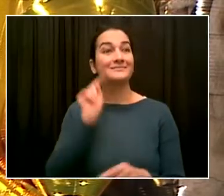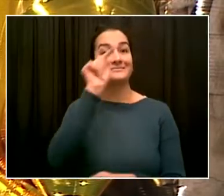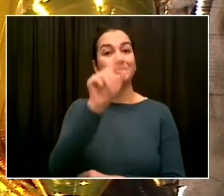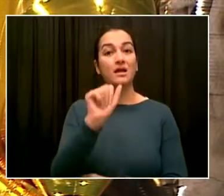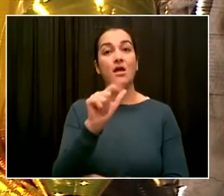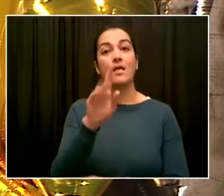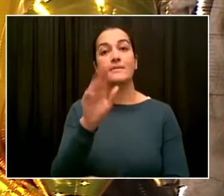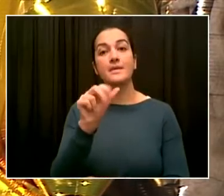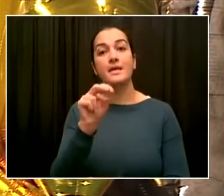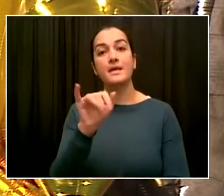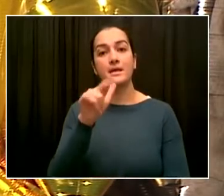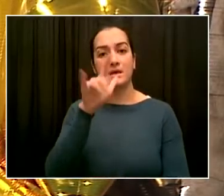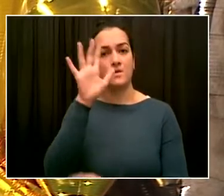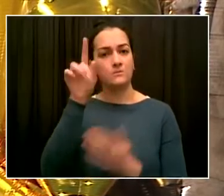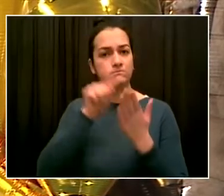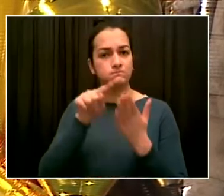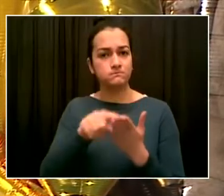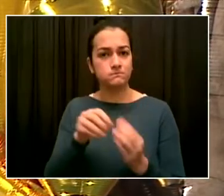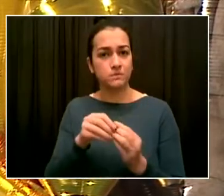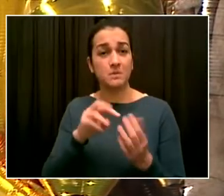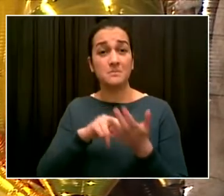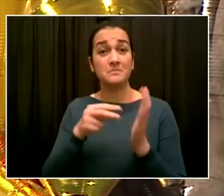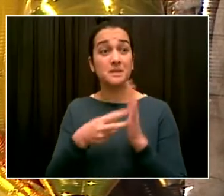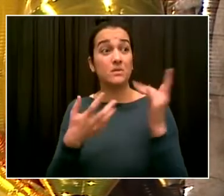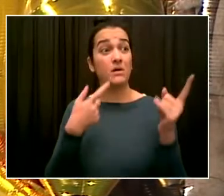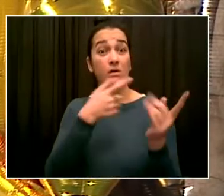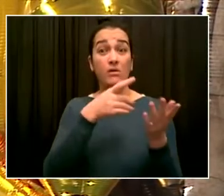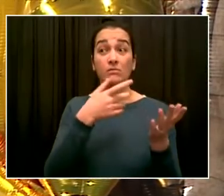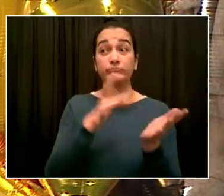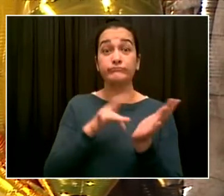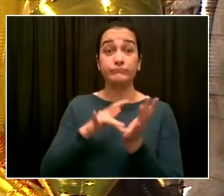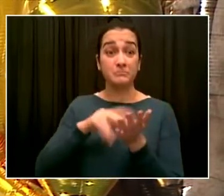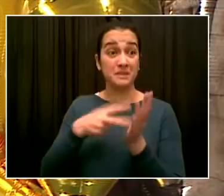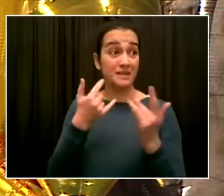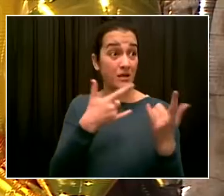next question goes to Bob Hennelly from the Chief Leader.